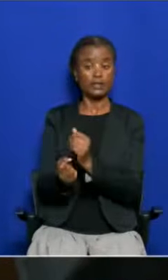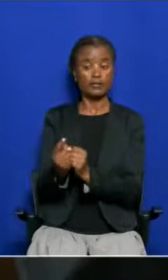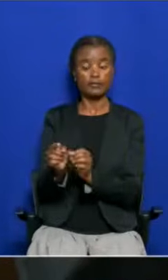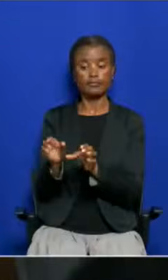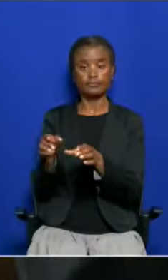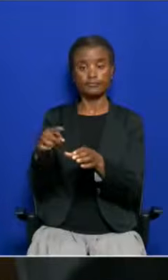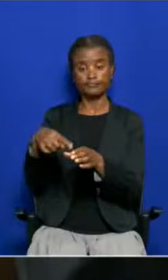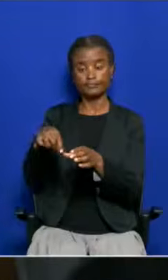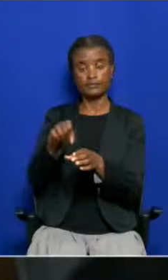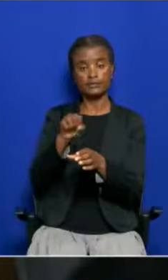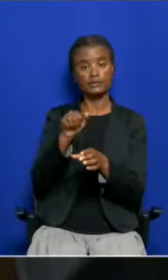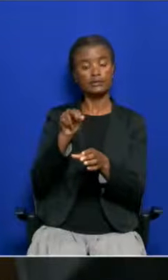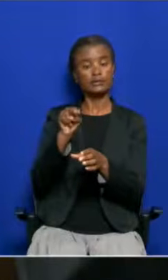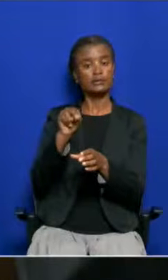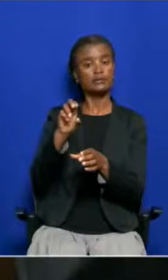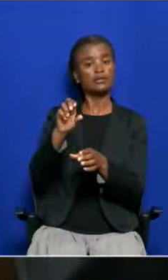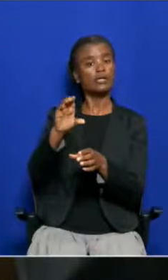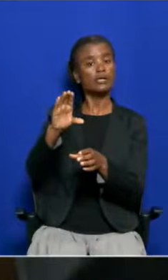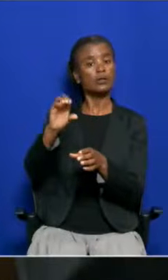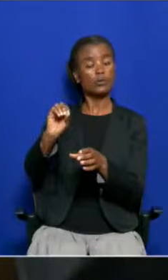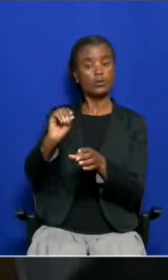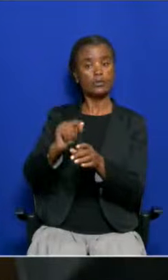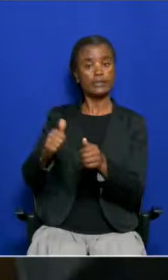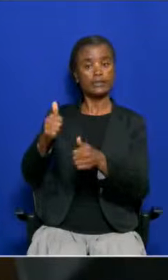Executive Committee and Minister Cele.